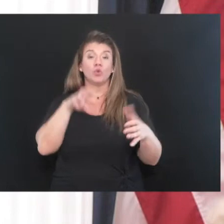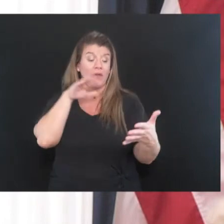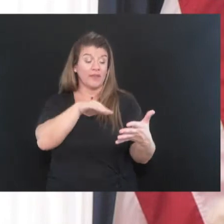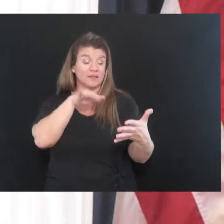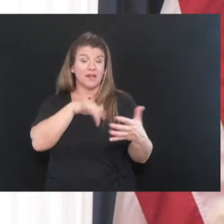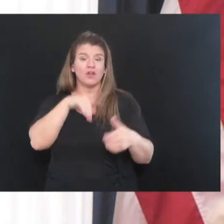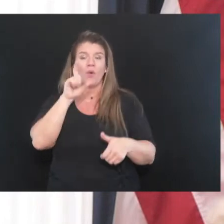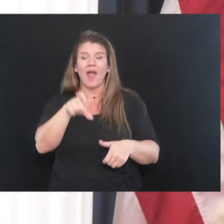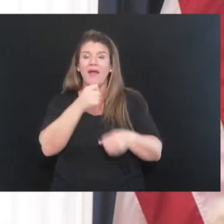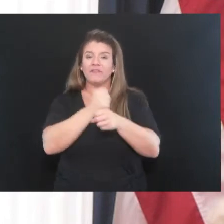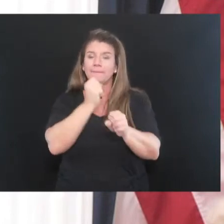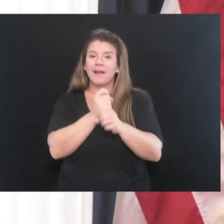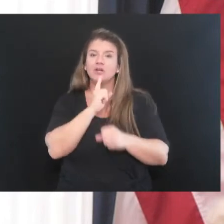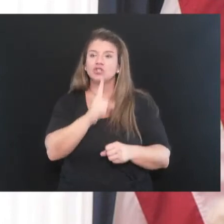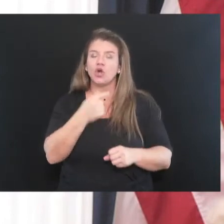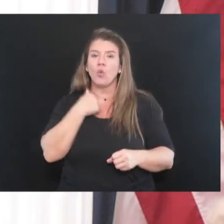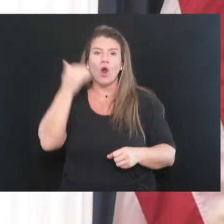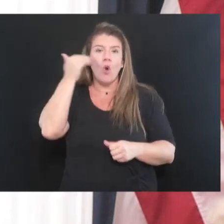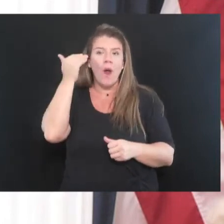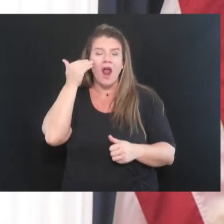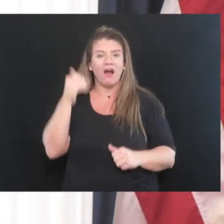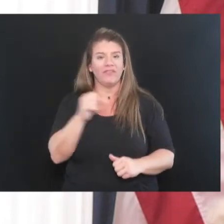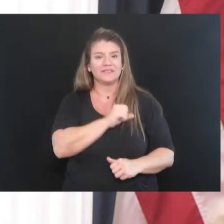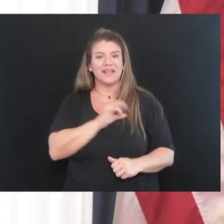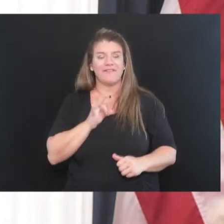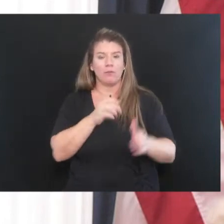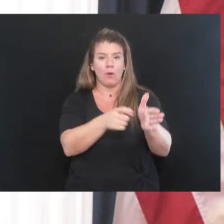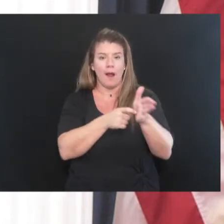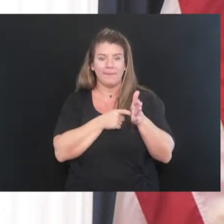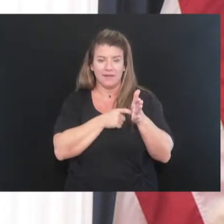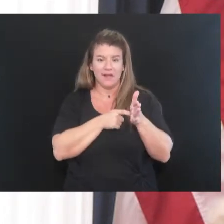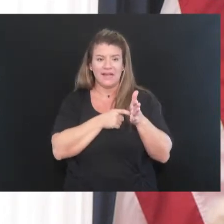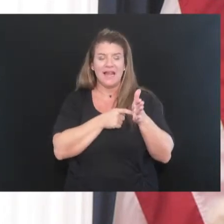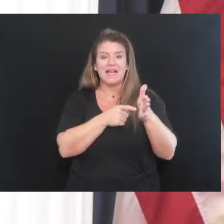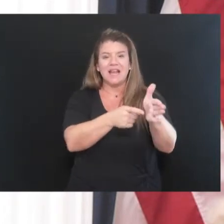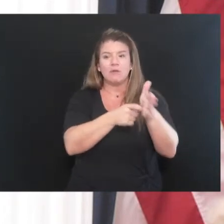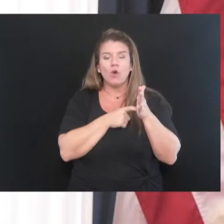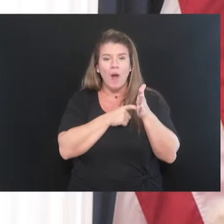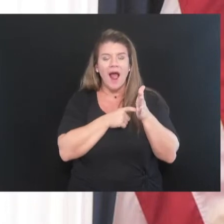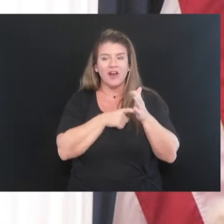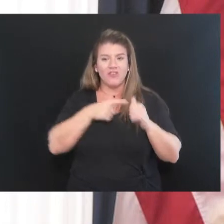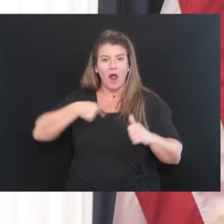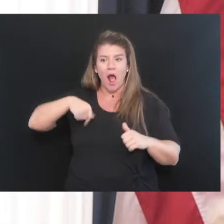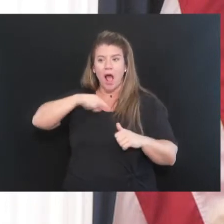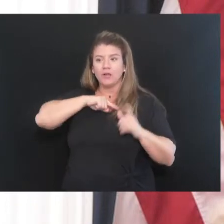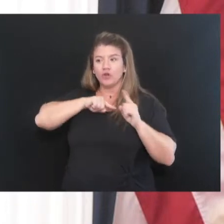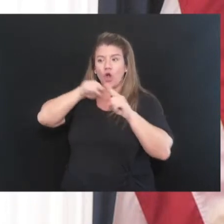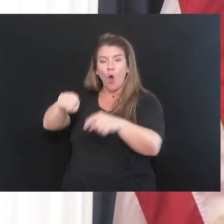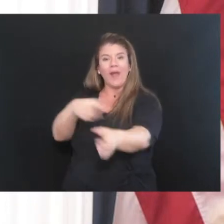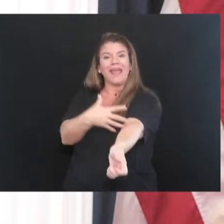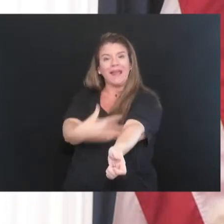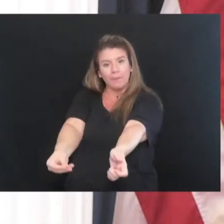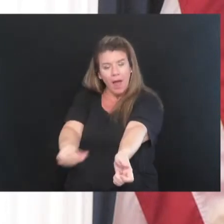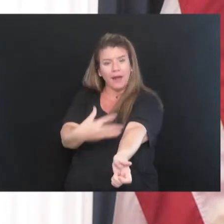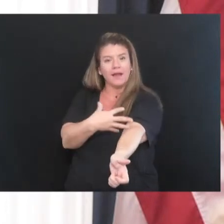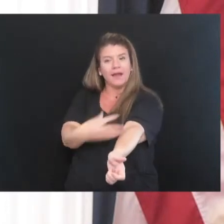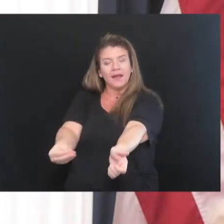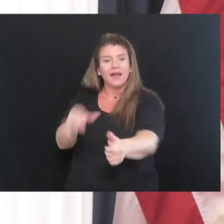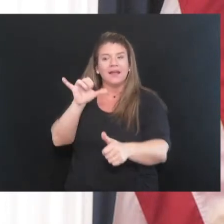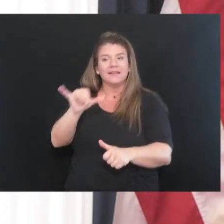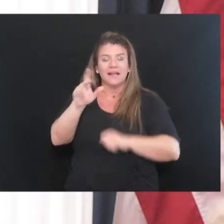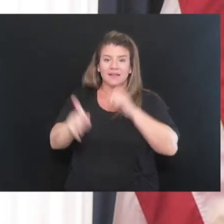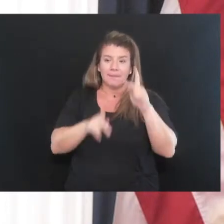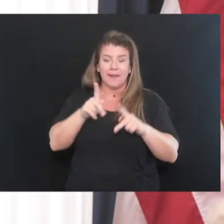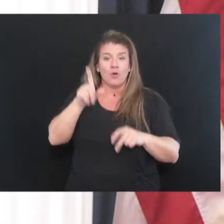to be cognizant of the staffing requirements. It requires phlebotomists to go out and draw blood. Those are people that are